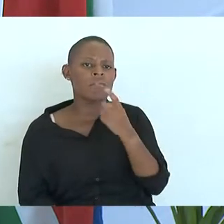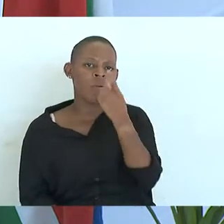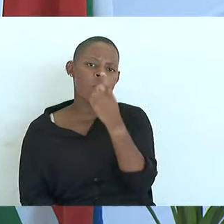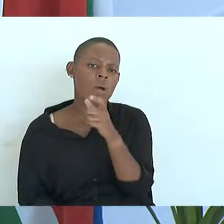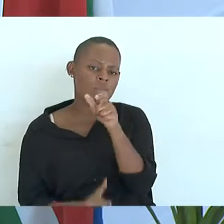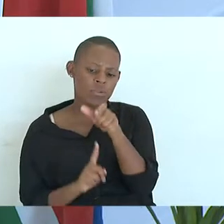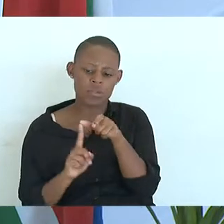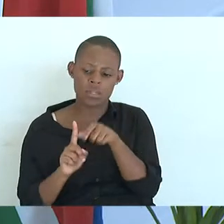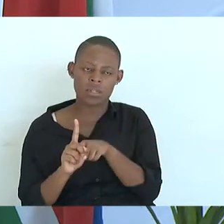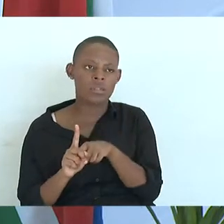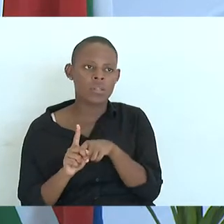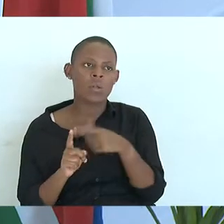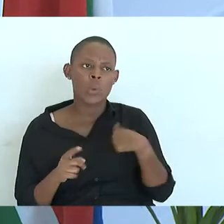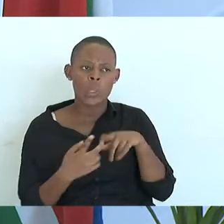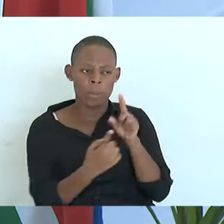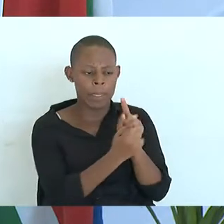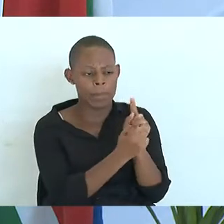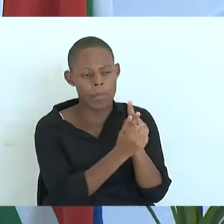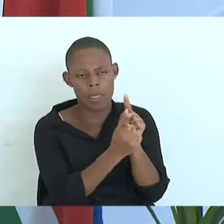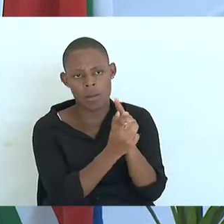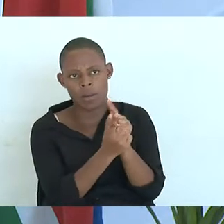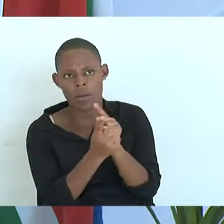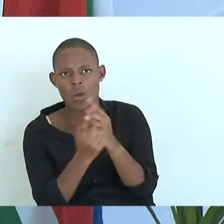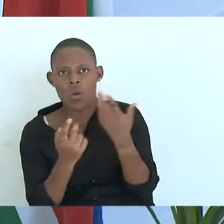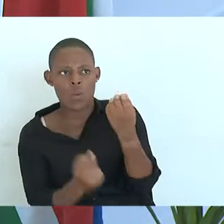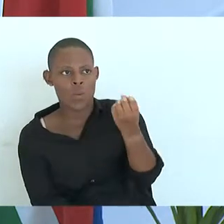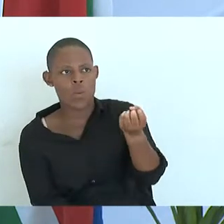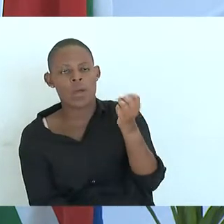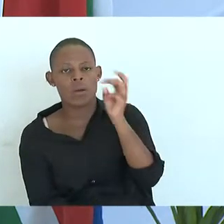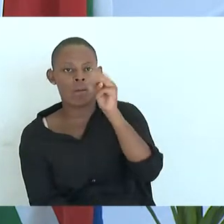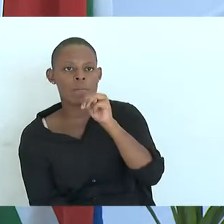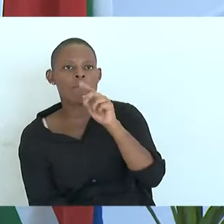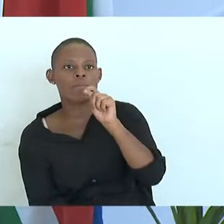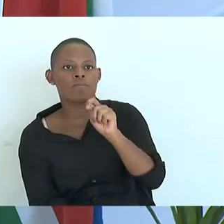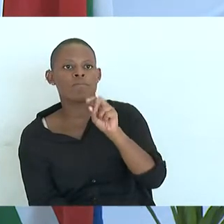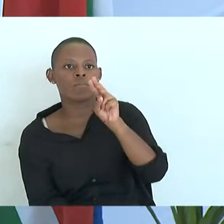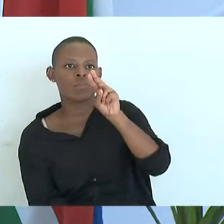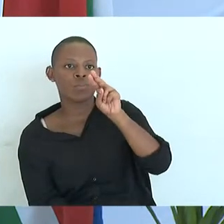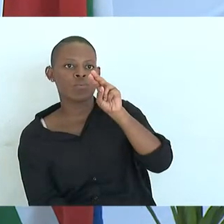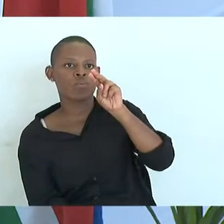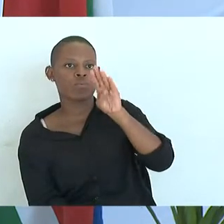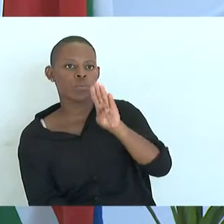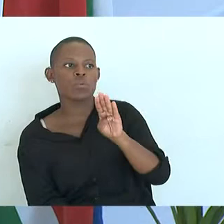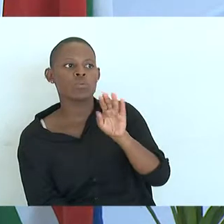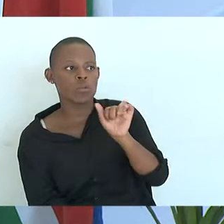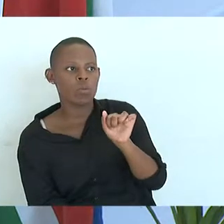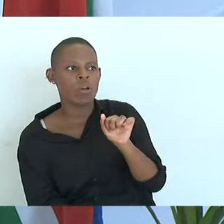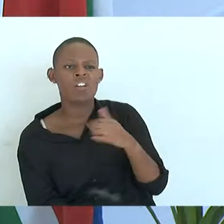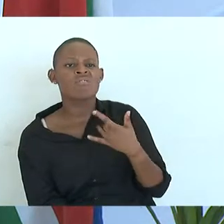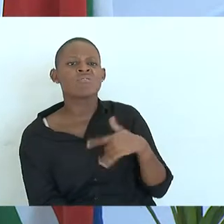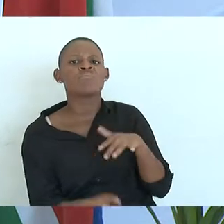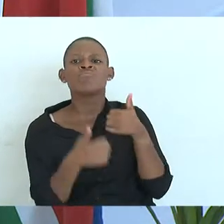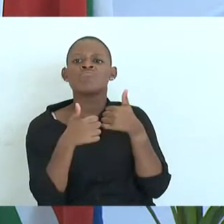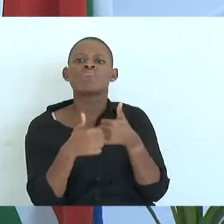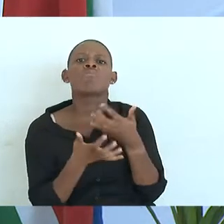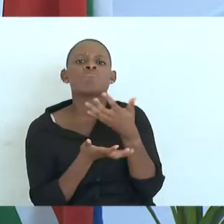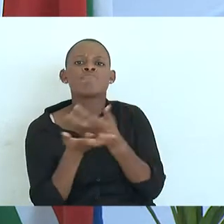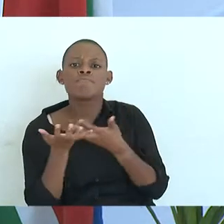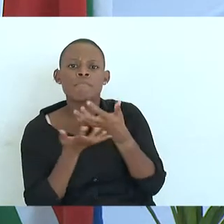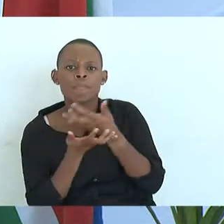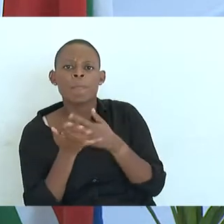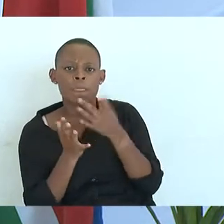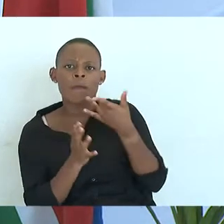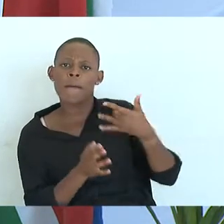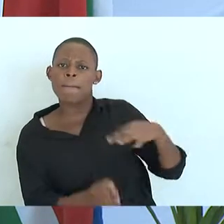nabo bonke labantu base Mtuba abake babenefita. Sixoxe nje ukuthi